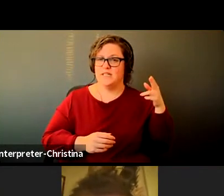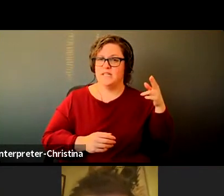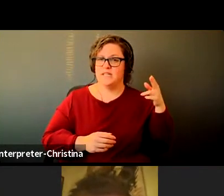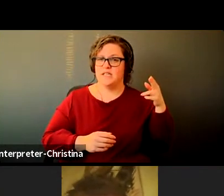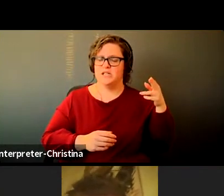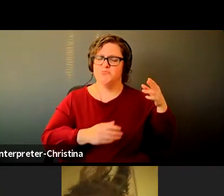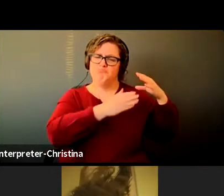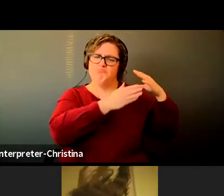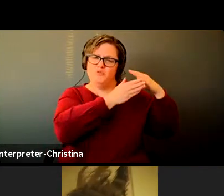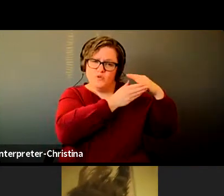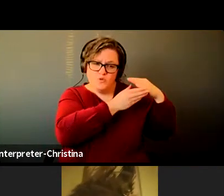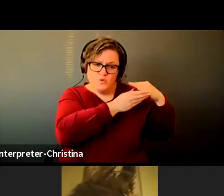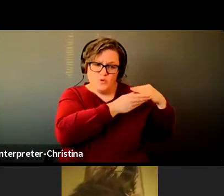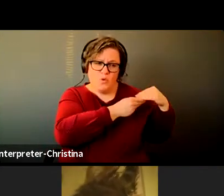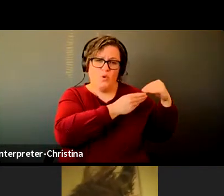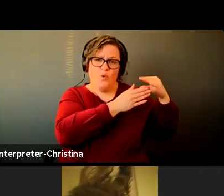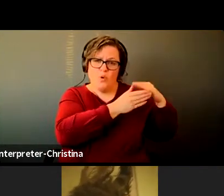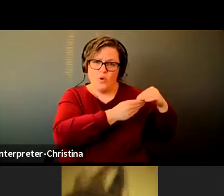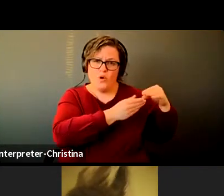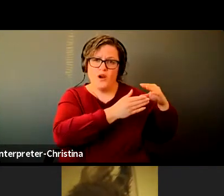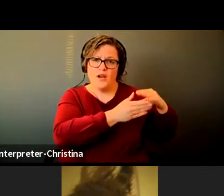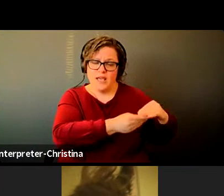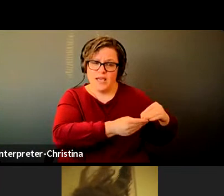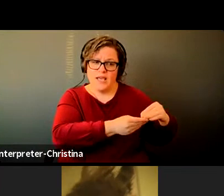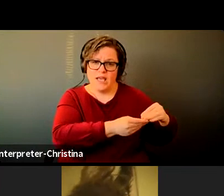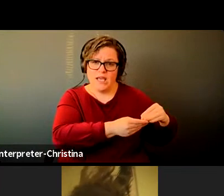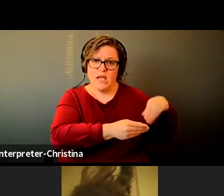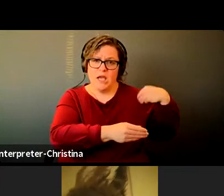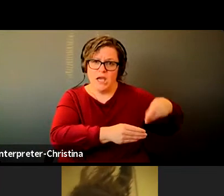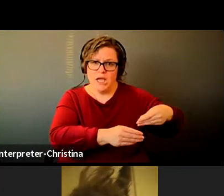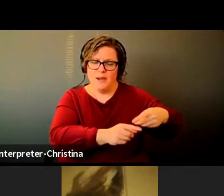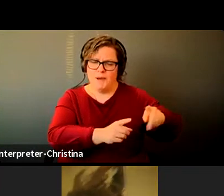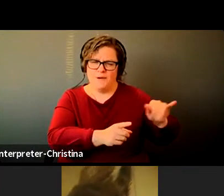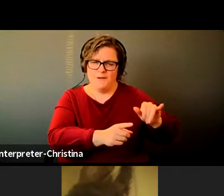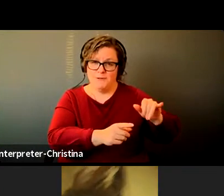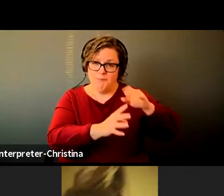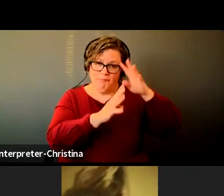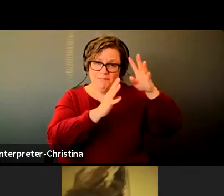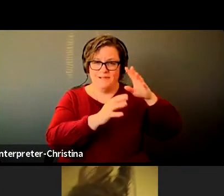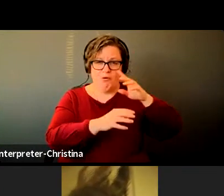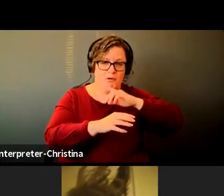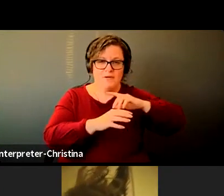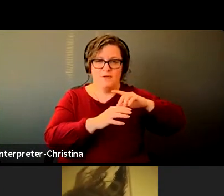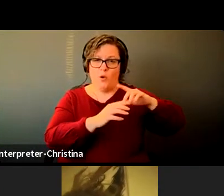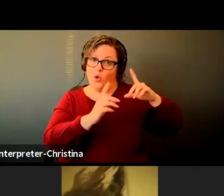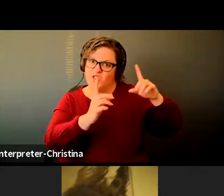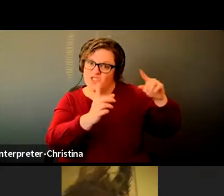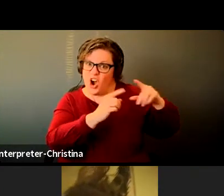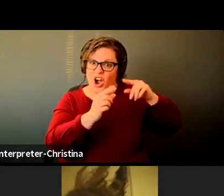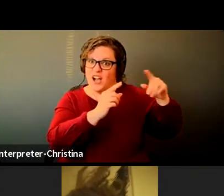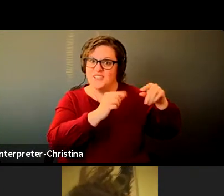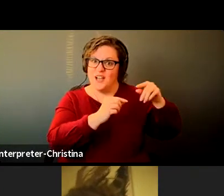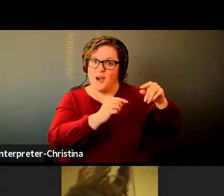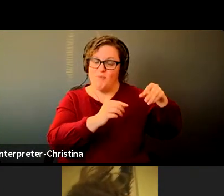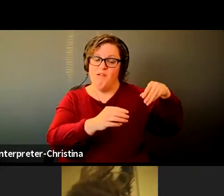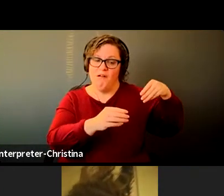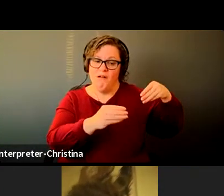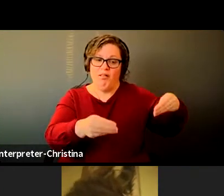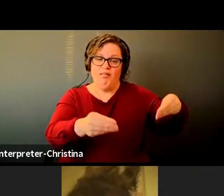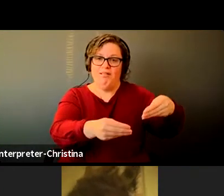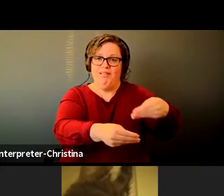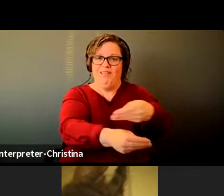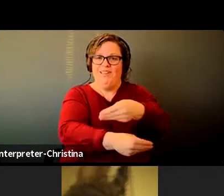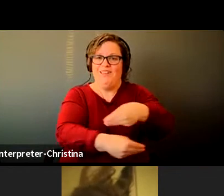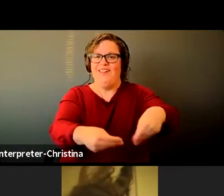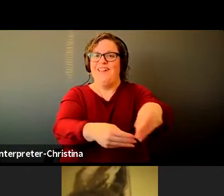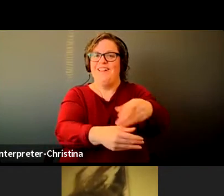stories and maybe even like gossip or sort of, you know, kind of an unofficial history that